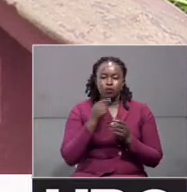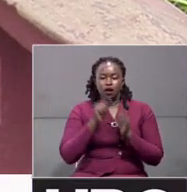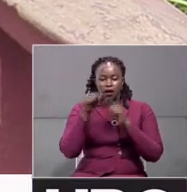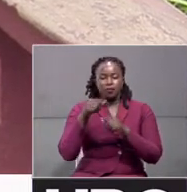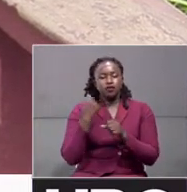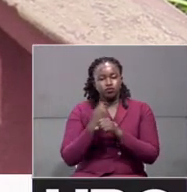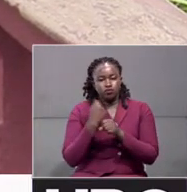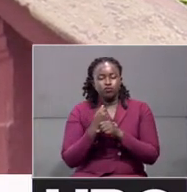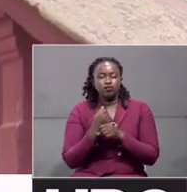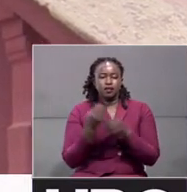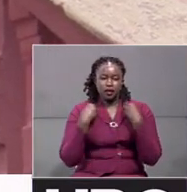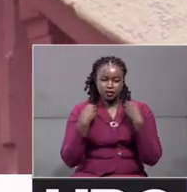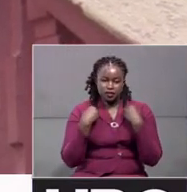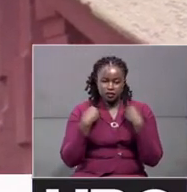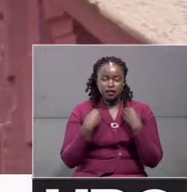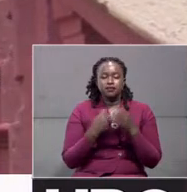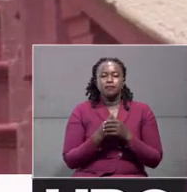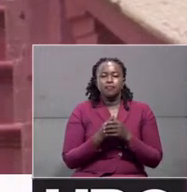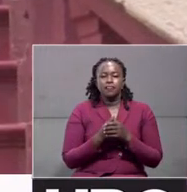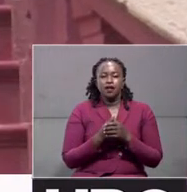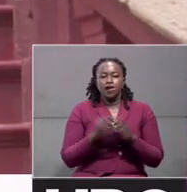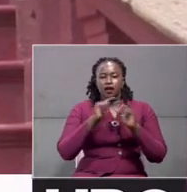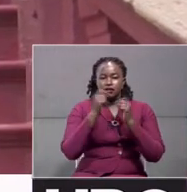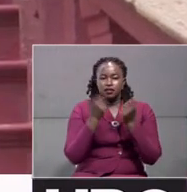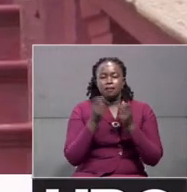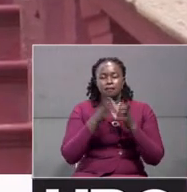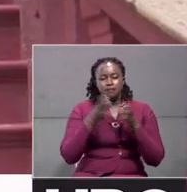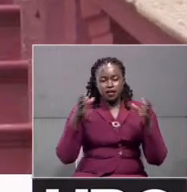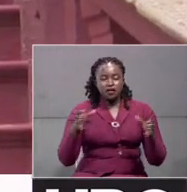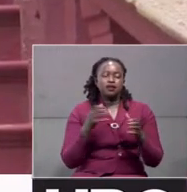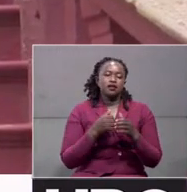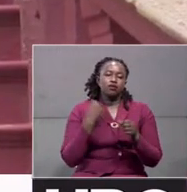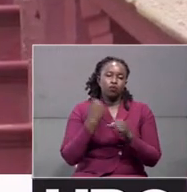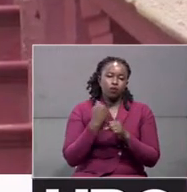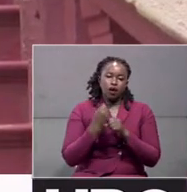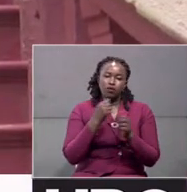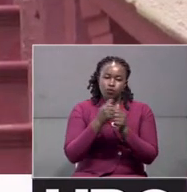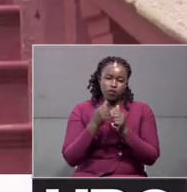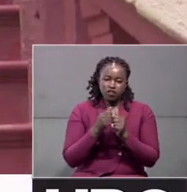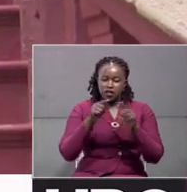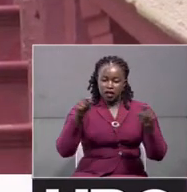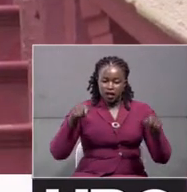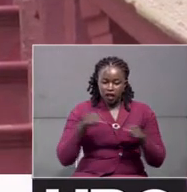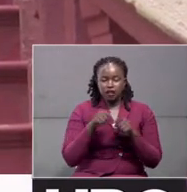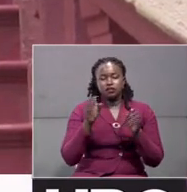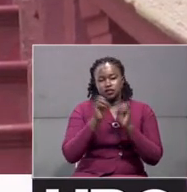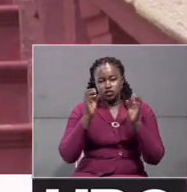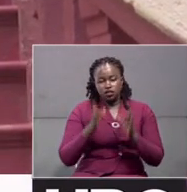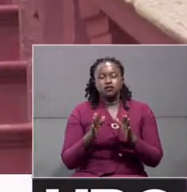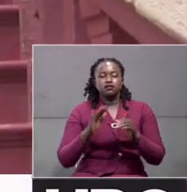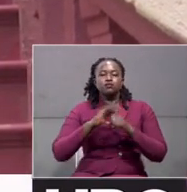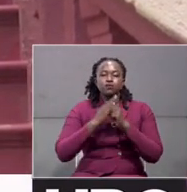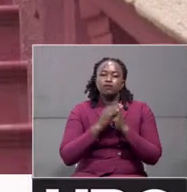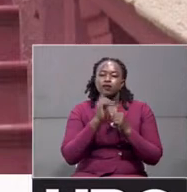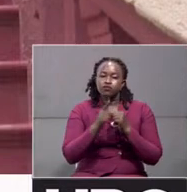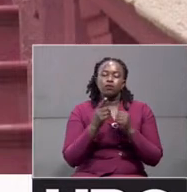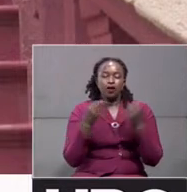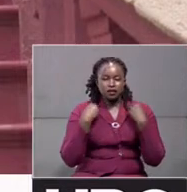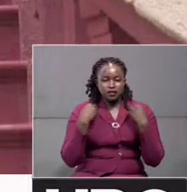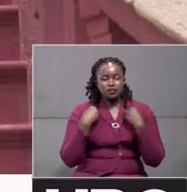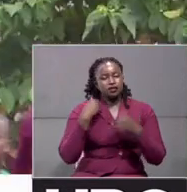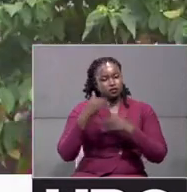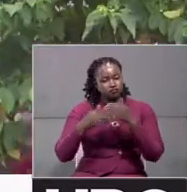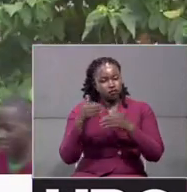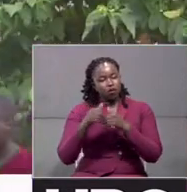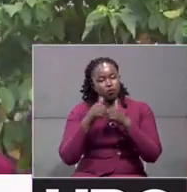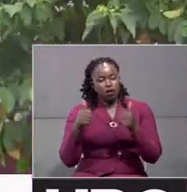exercise. It's a big team. We are working with the class teachers to ensure that the exercise flows very